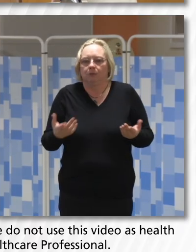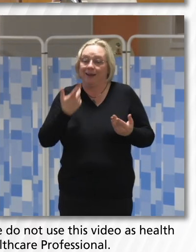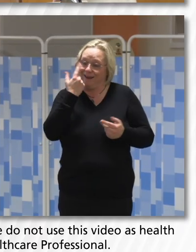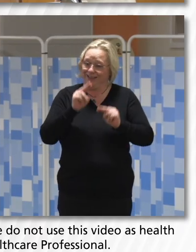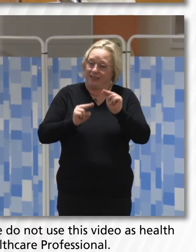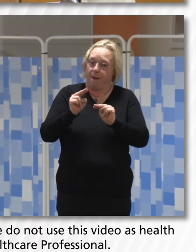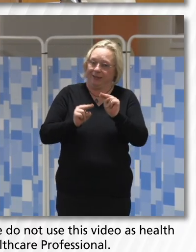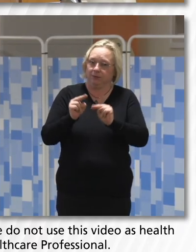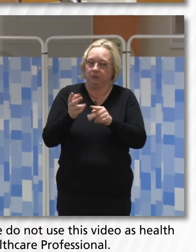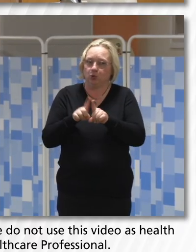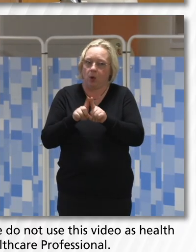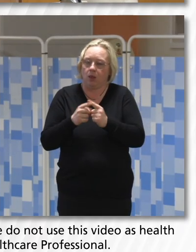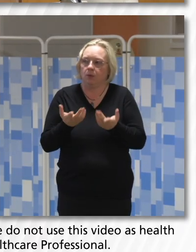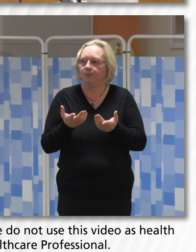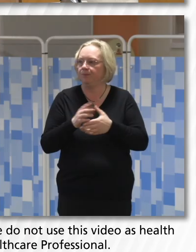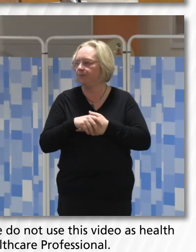them,